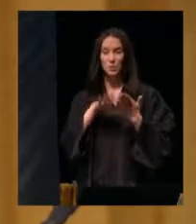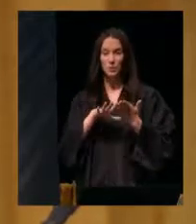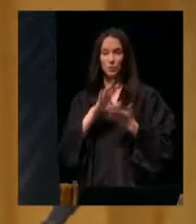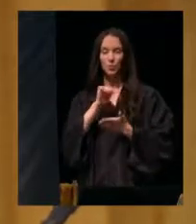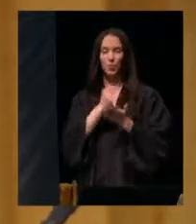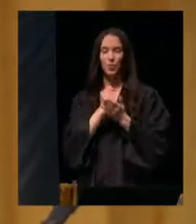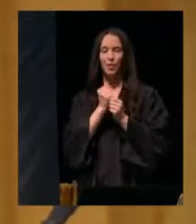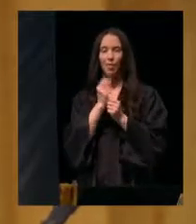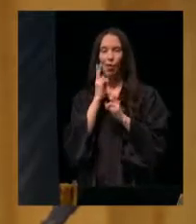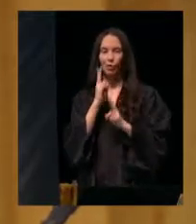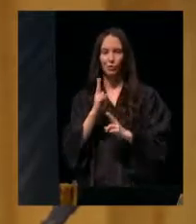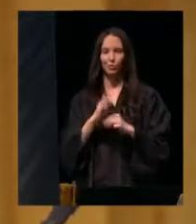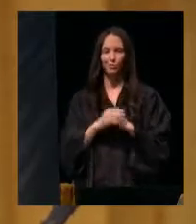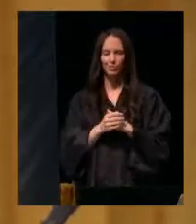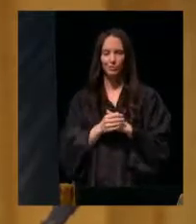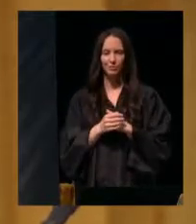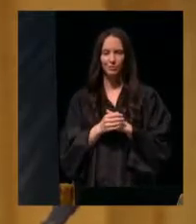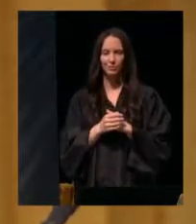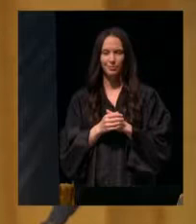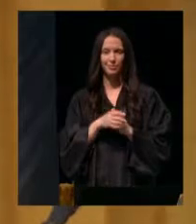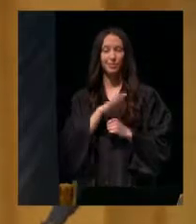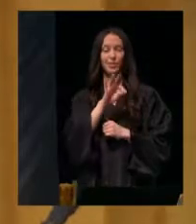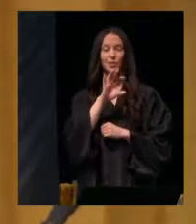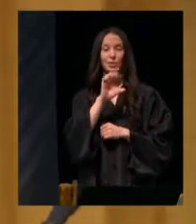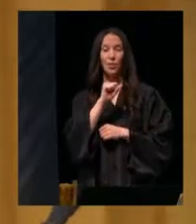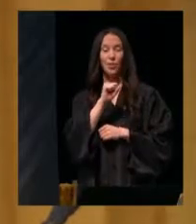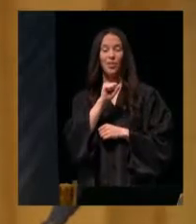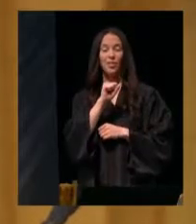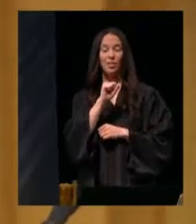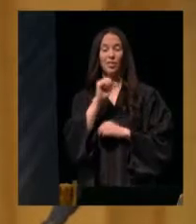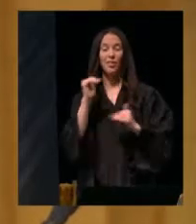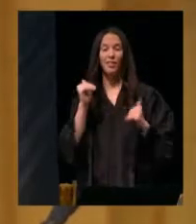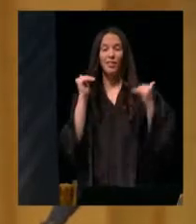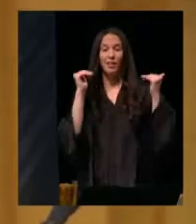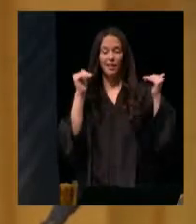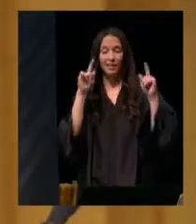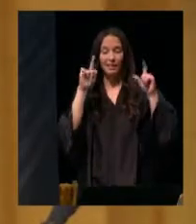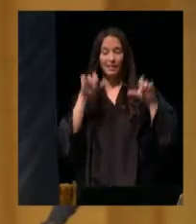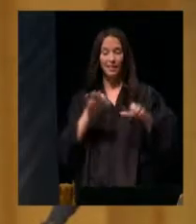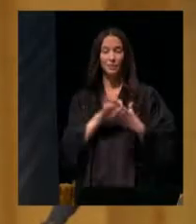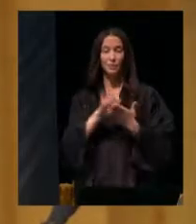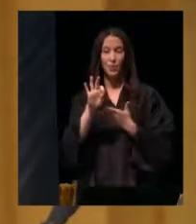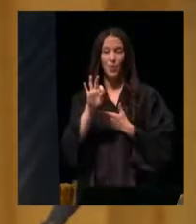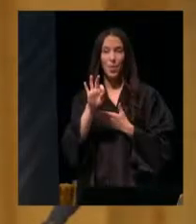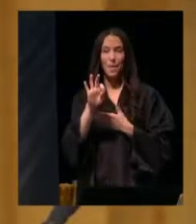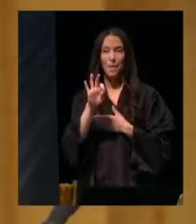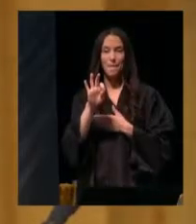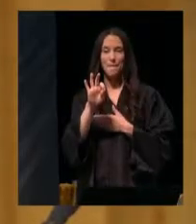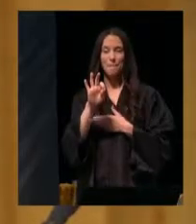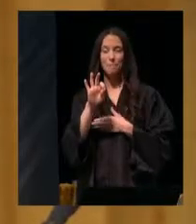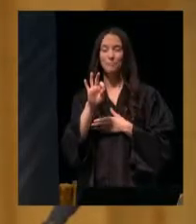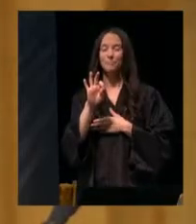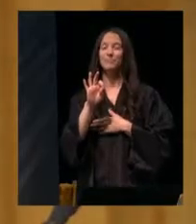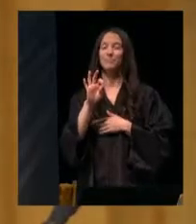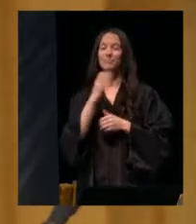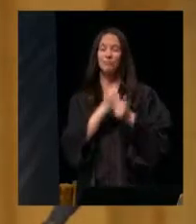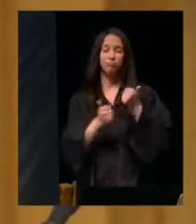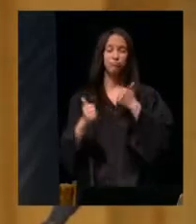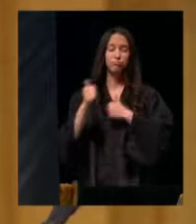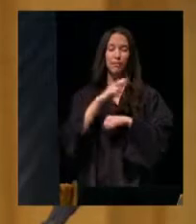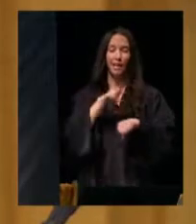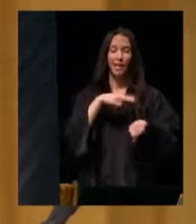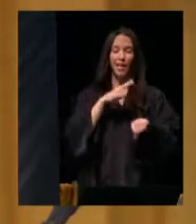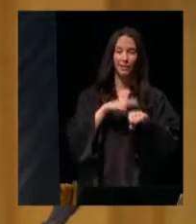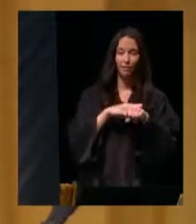honors. Fargo South's AP test scores exceed both the state and national average, and our very